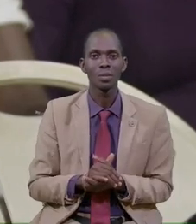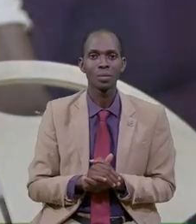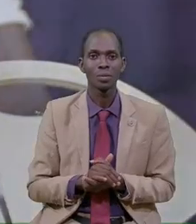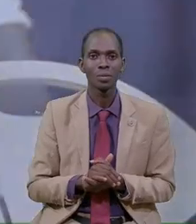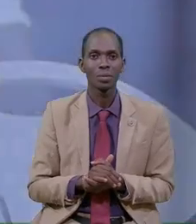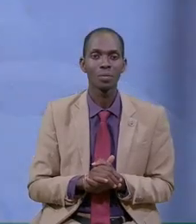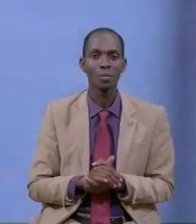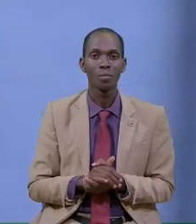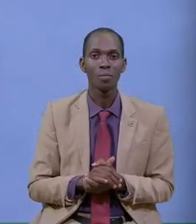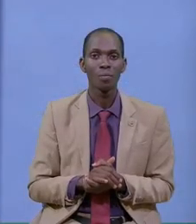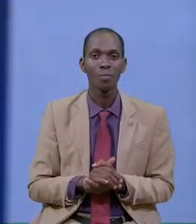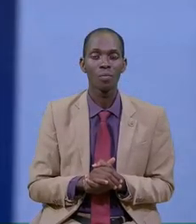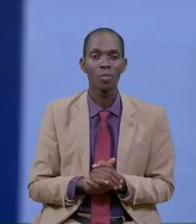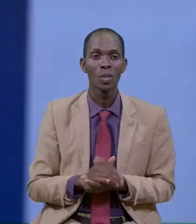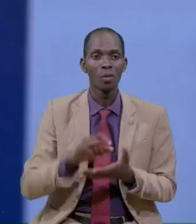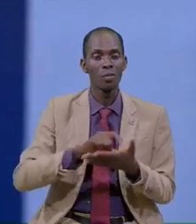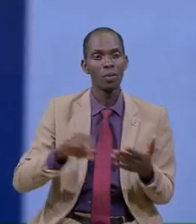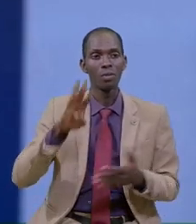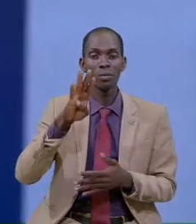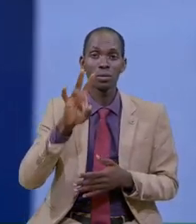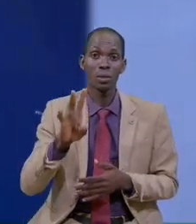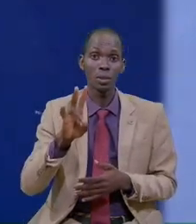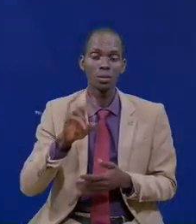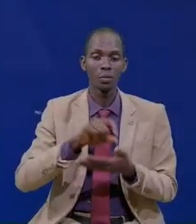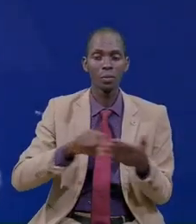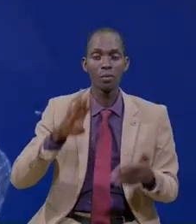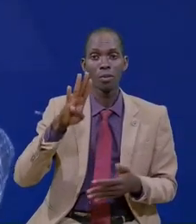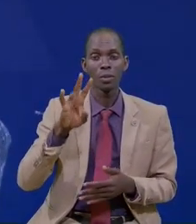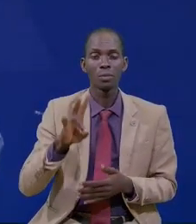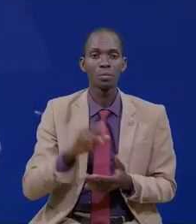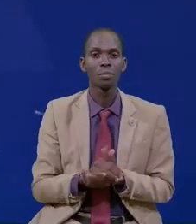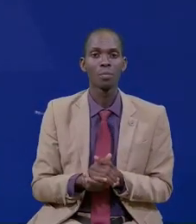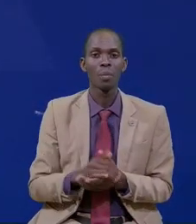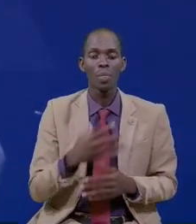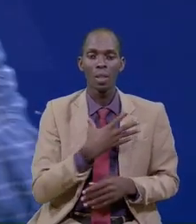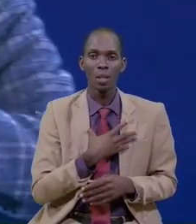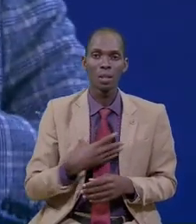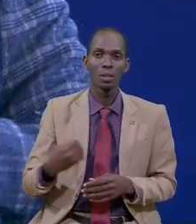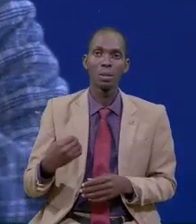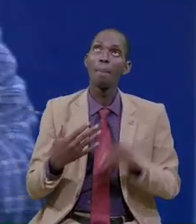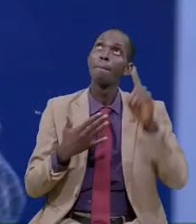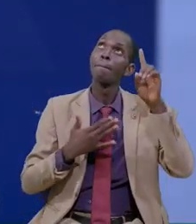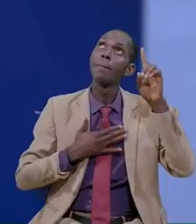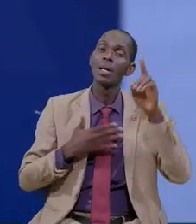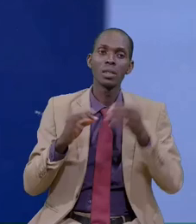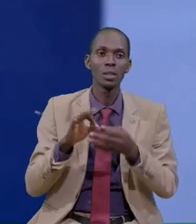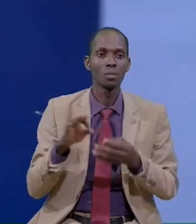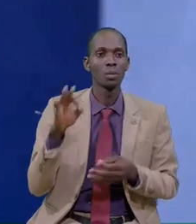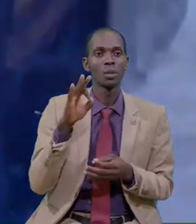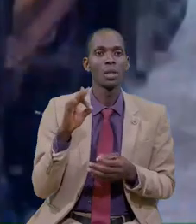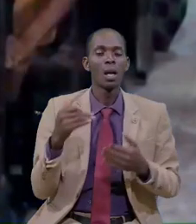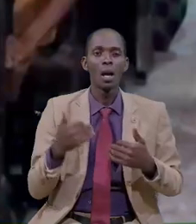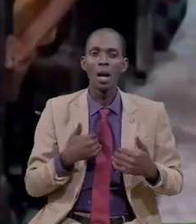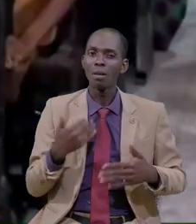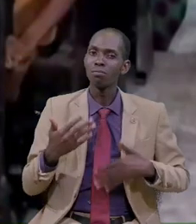parviendront verse ce 47, soir. In verse 47, and my spirit has